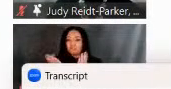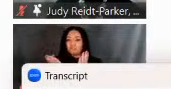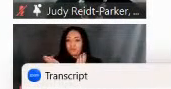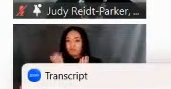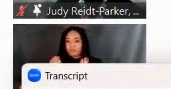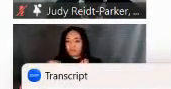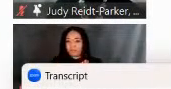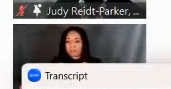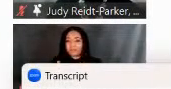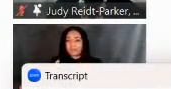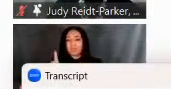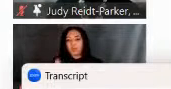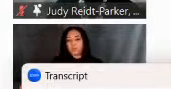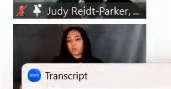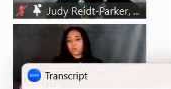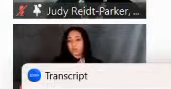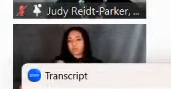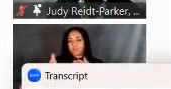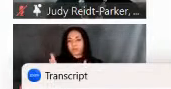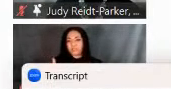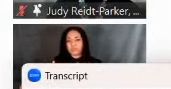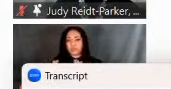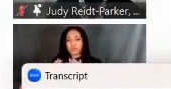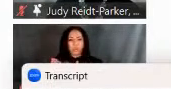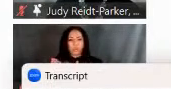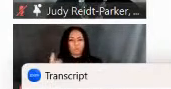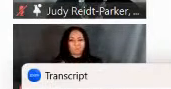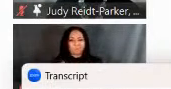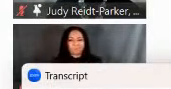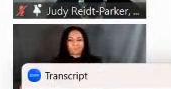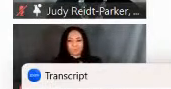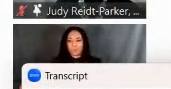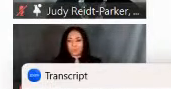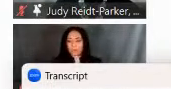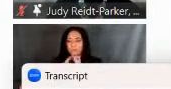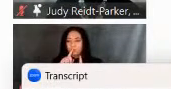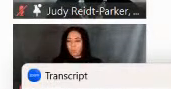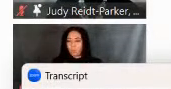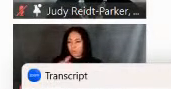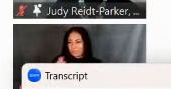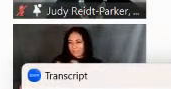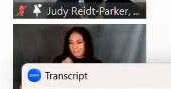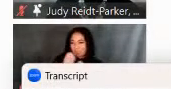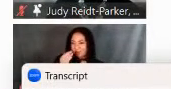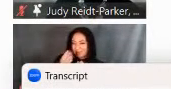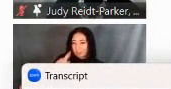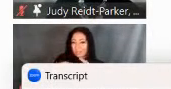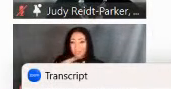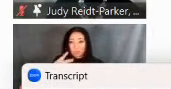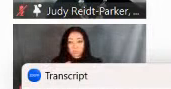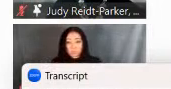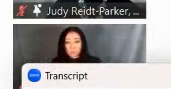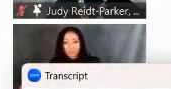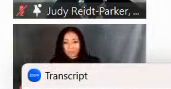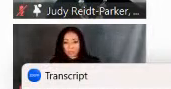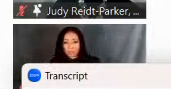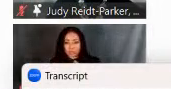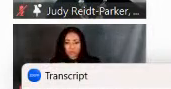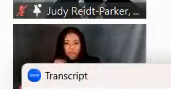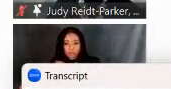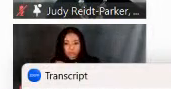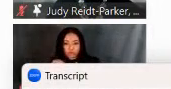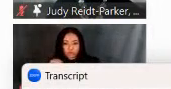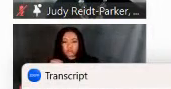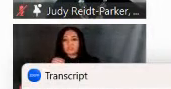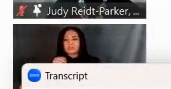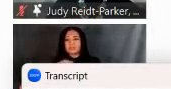requires the providers through contract requirements to report key information about dual language learners that inform future